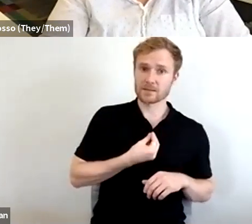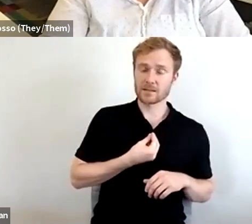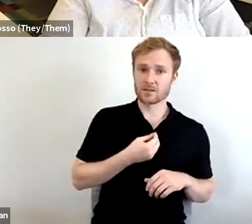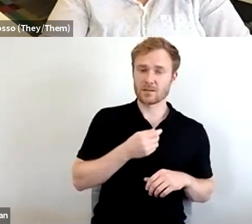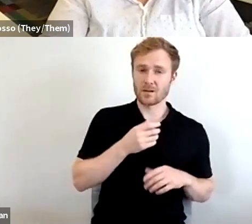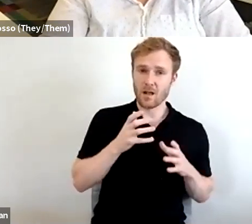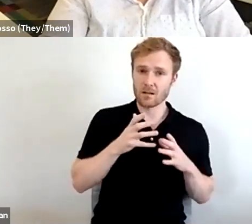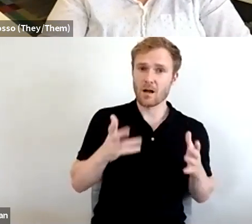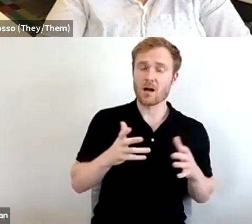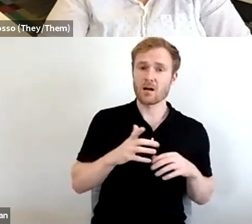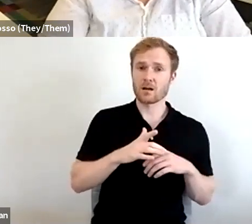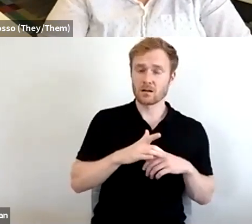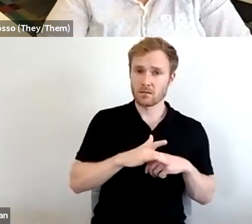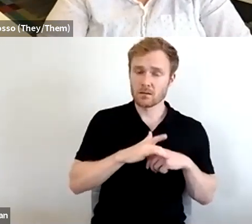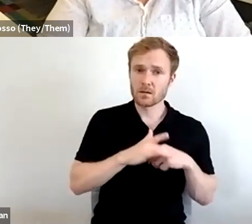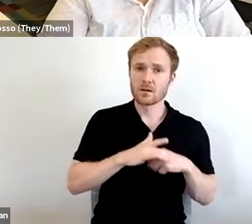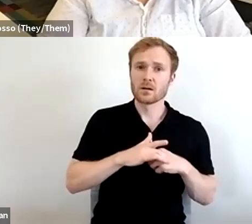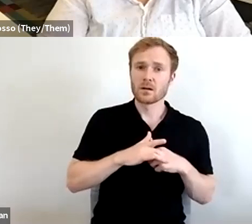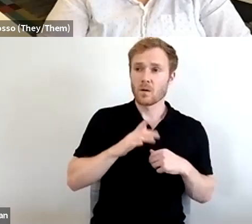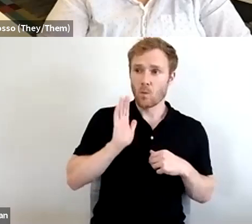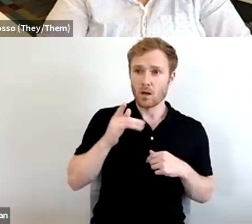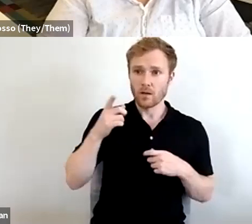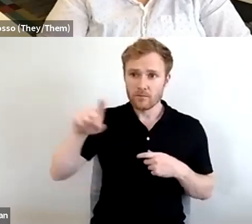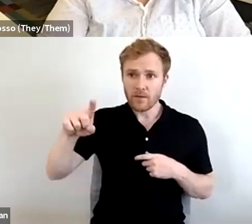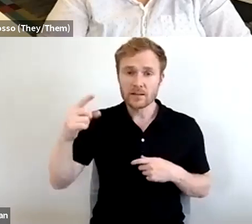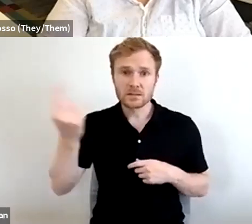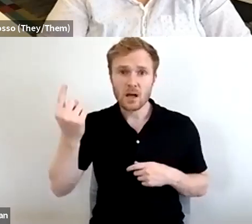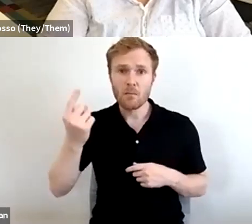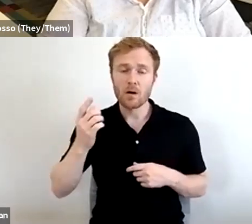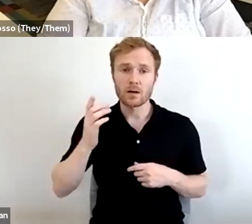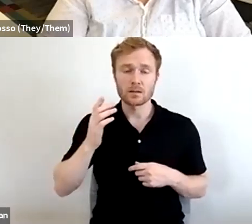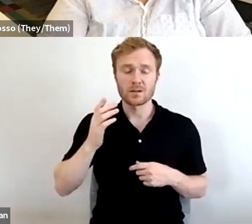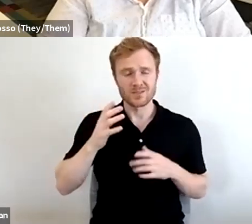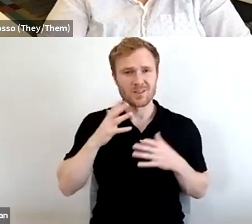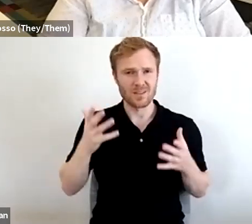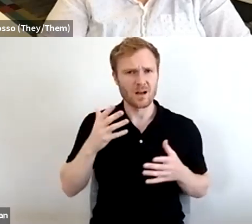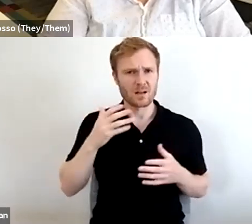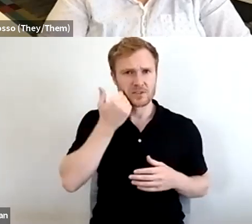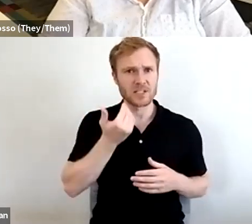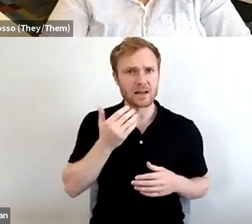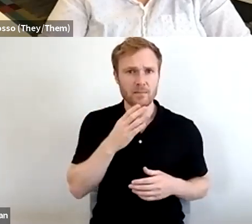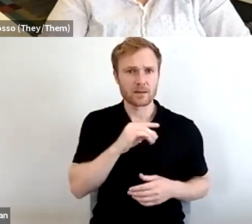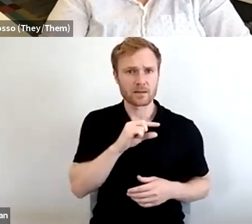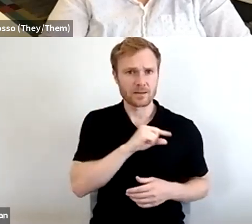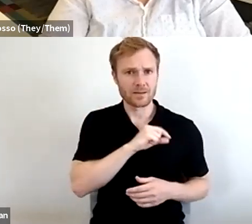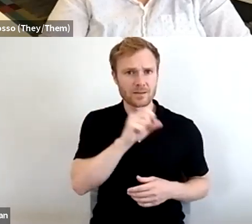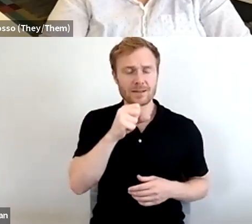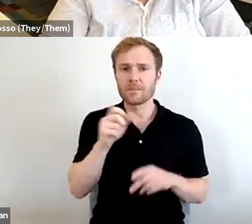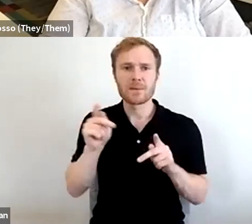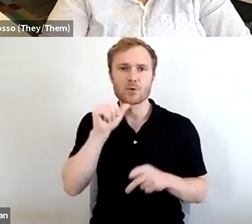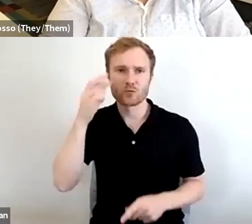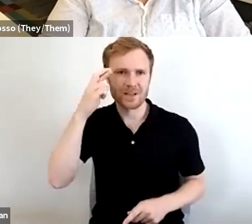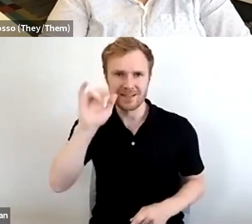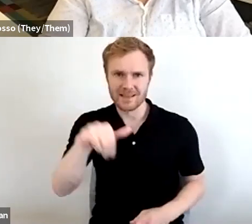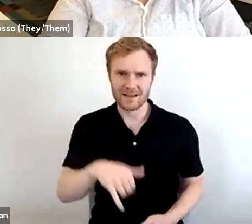else's space. And it's a lot of shame and guilt for just to be yourself. So that's a really important